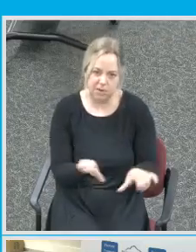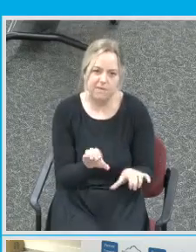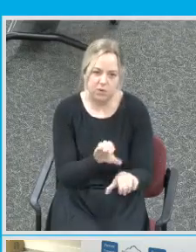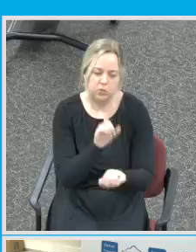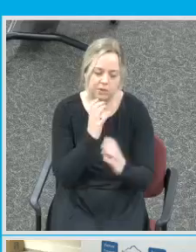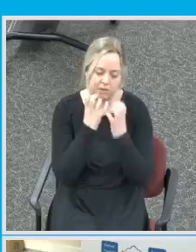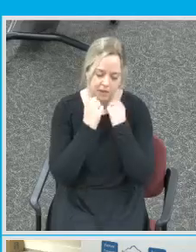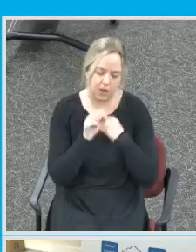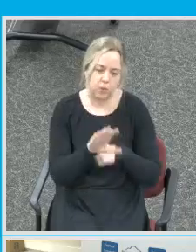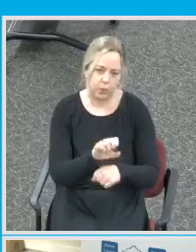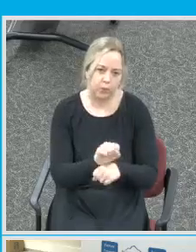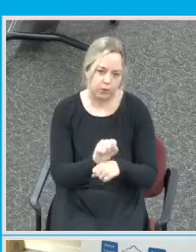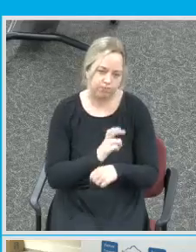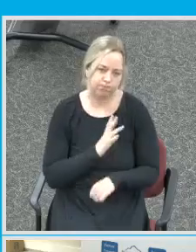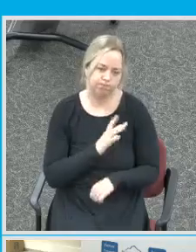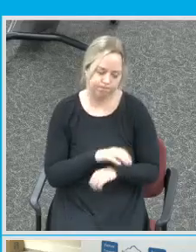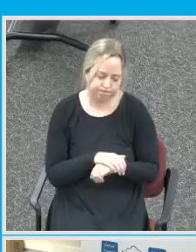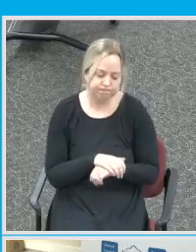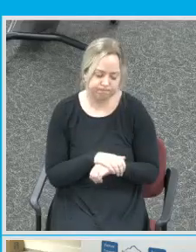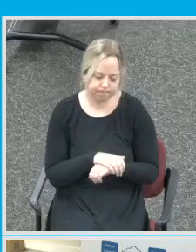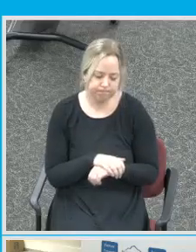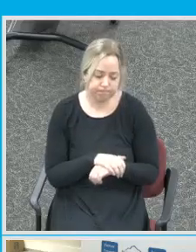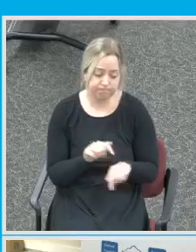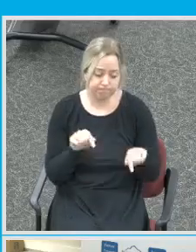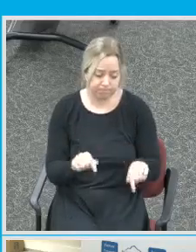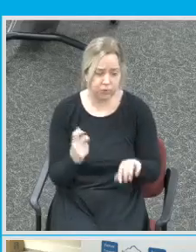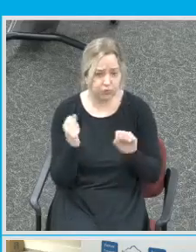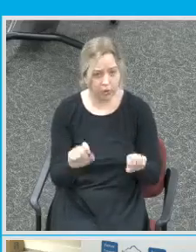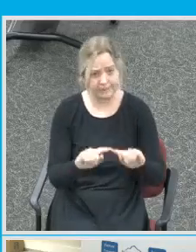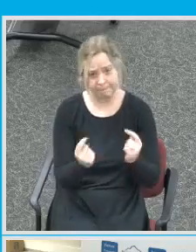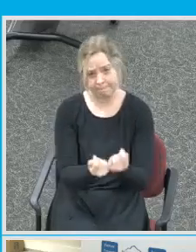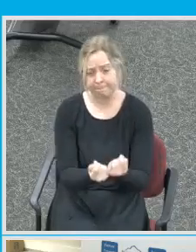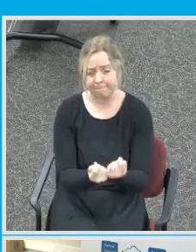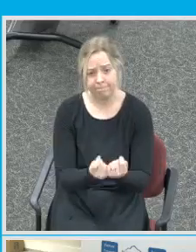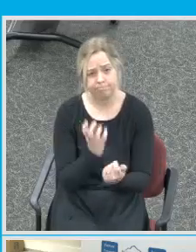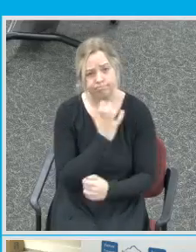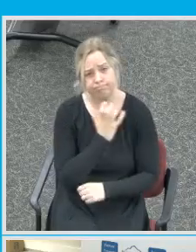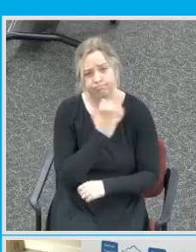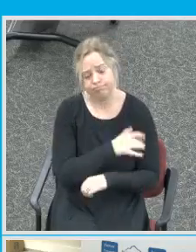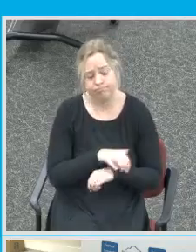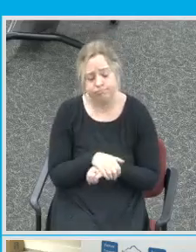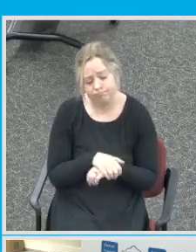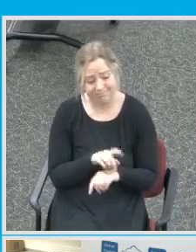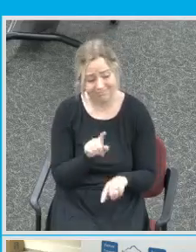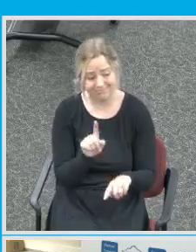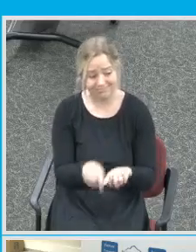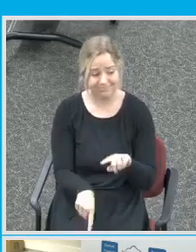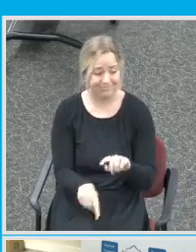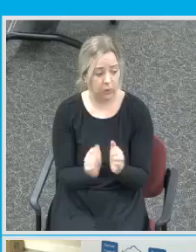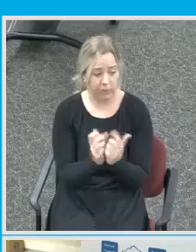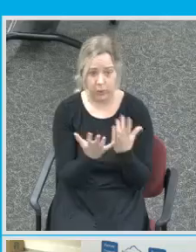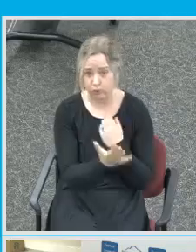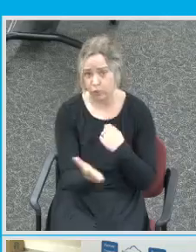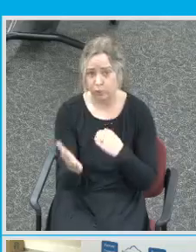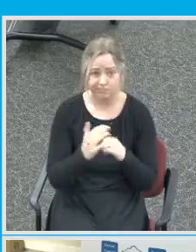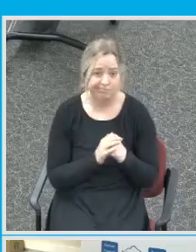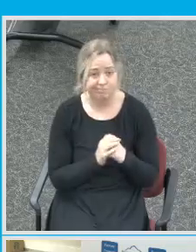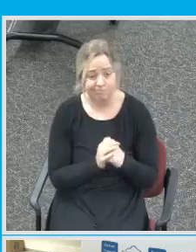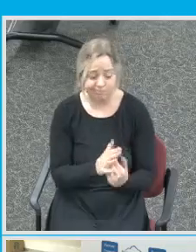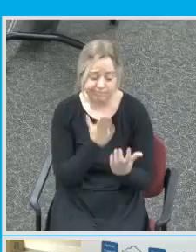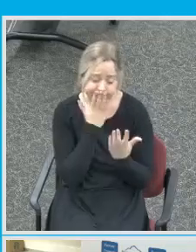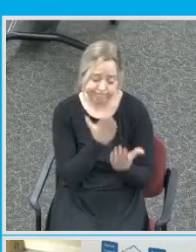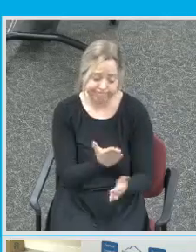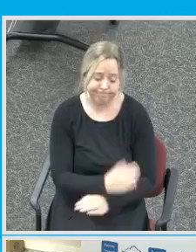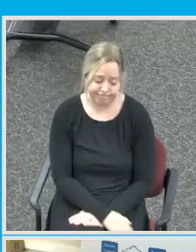that you do. I mean, we're a strong team, and we couldn't do it without you. So thank you.